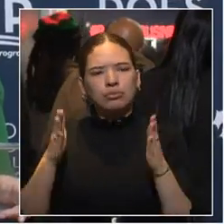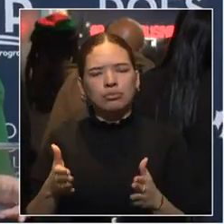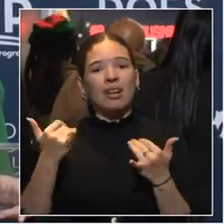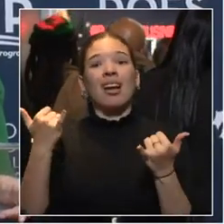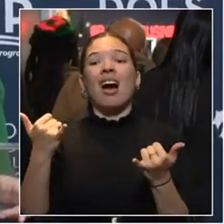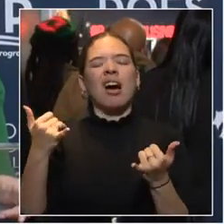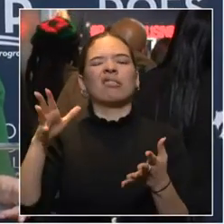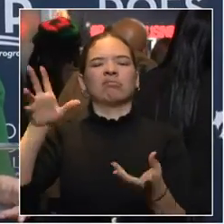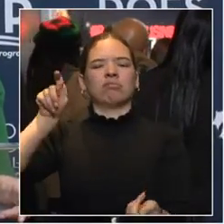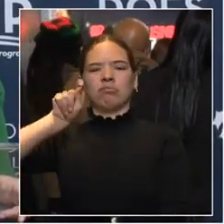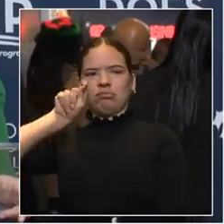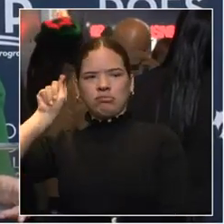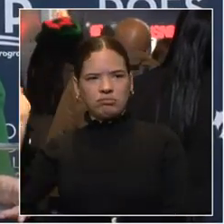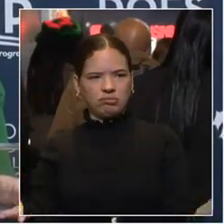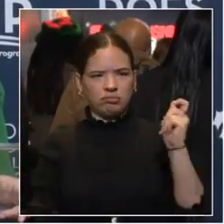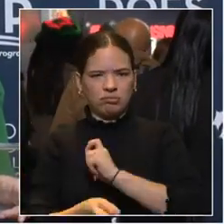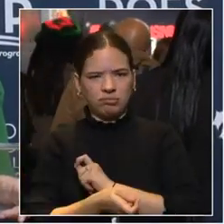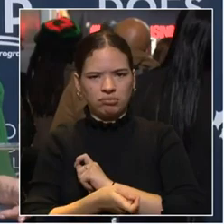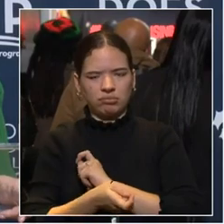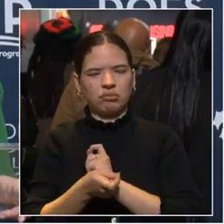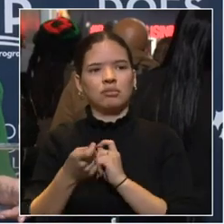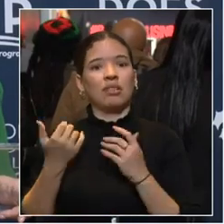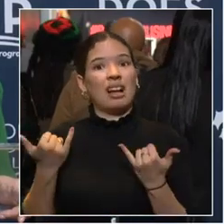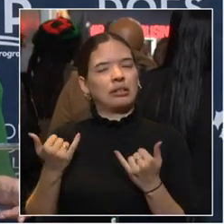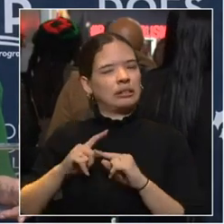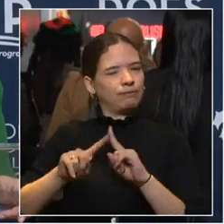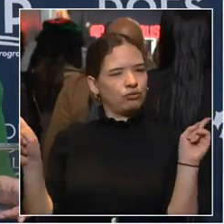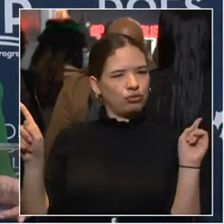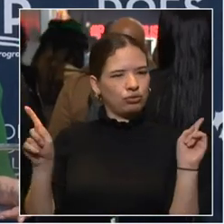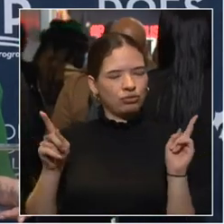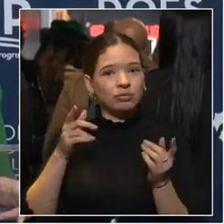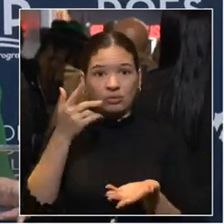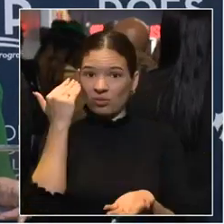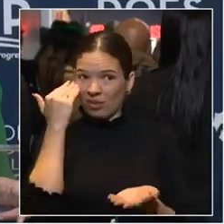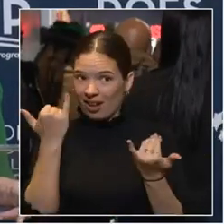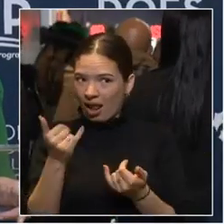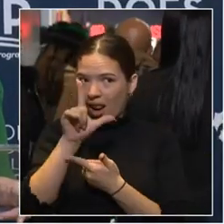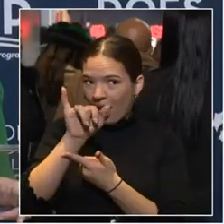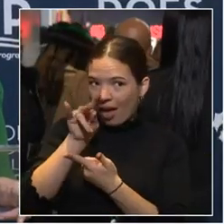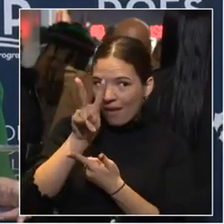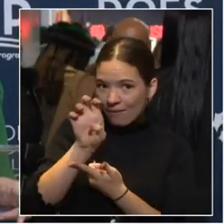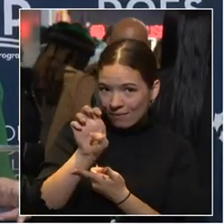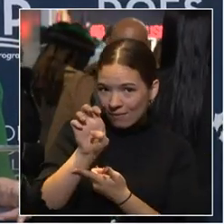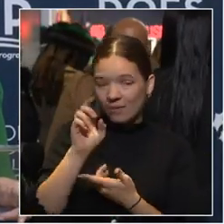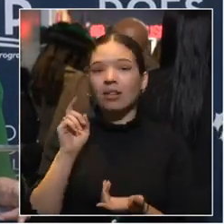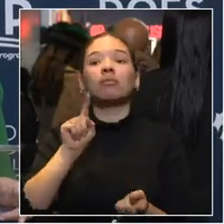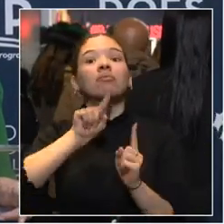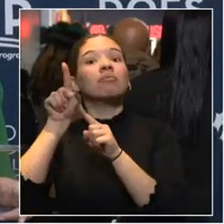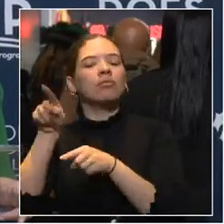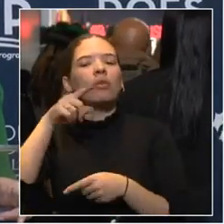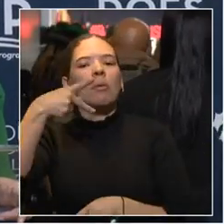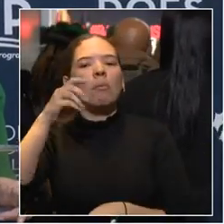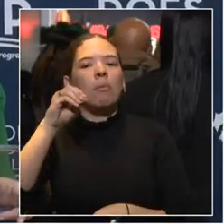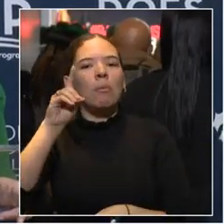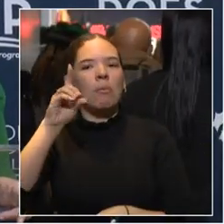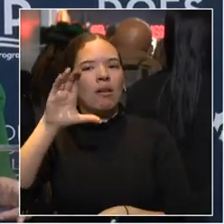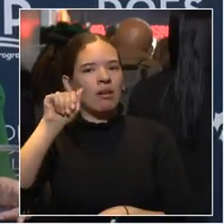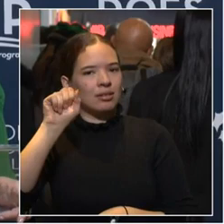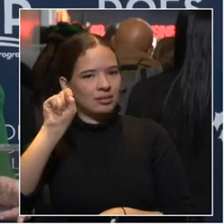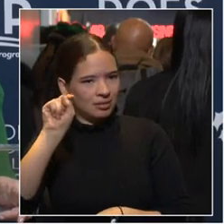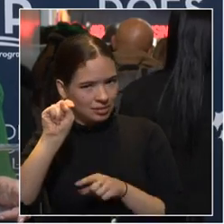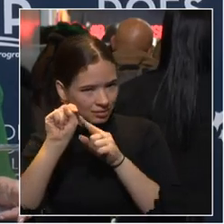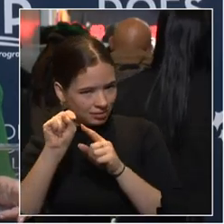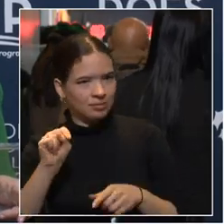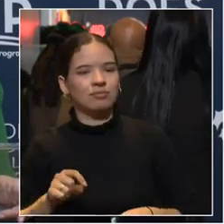do something different and we're going to go live on a podcast. So today, a few young people and